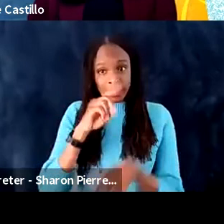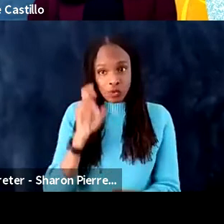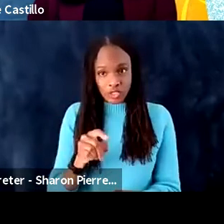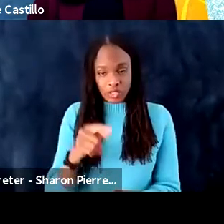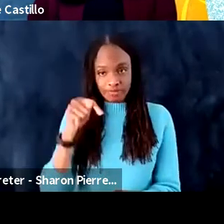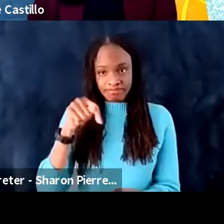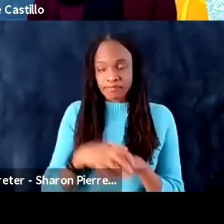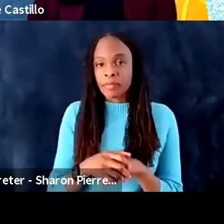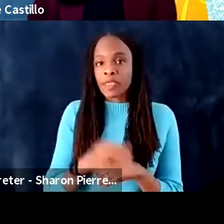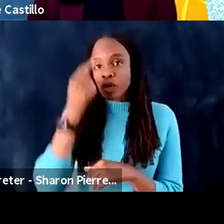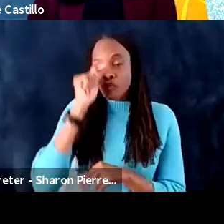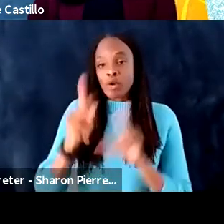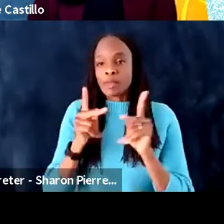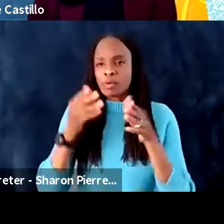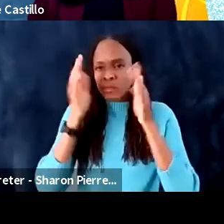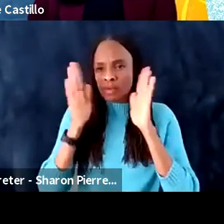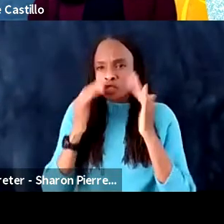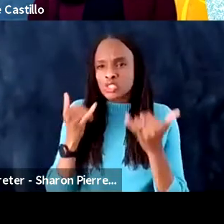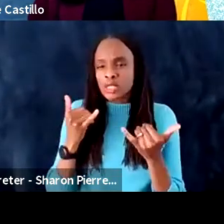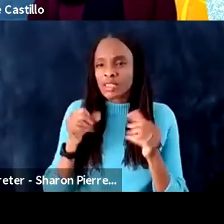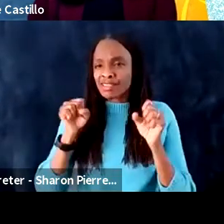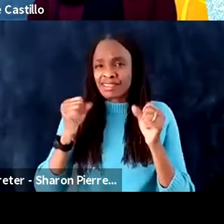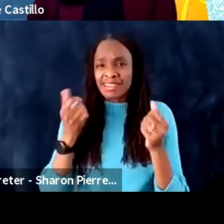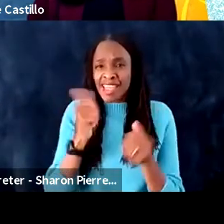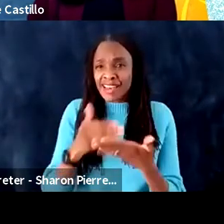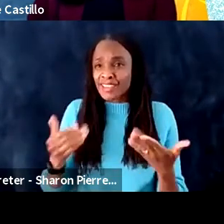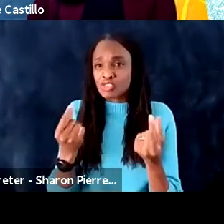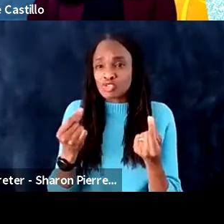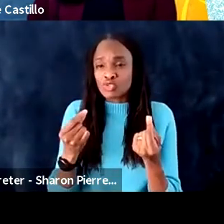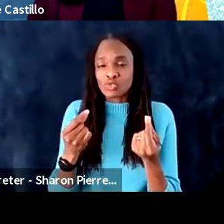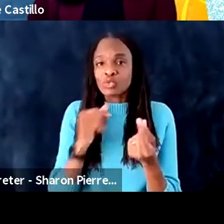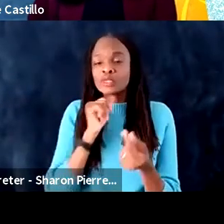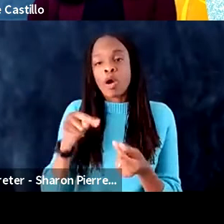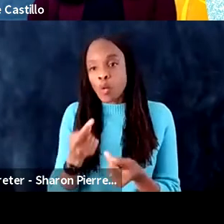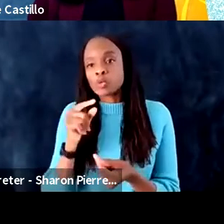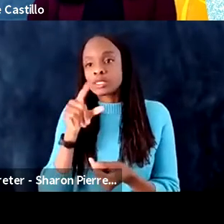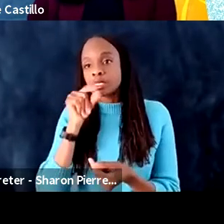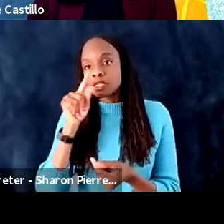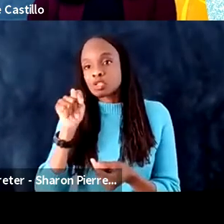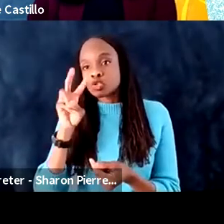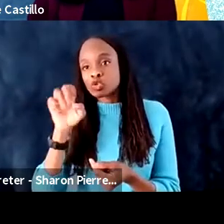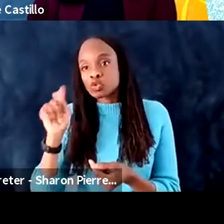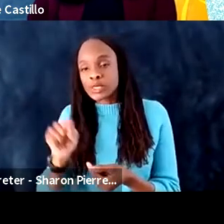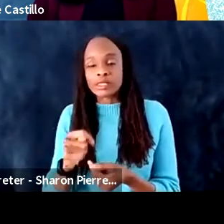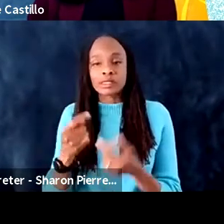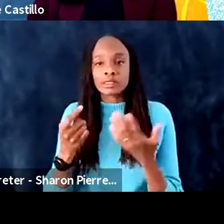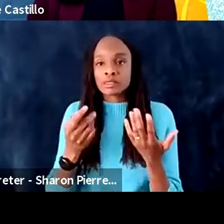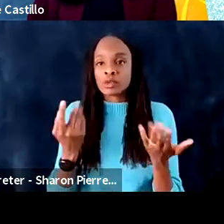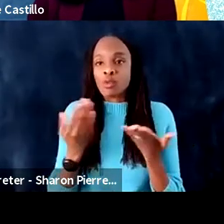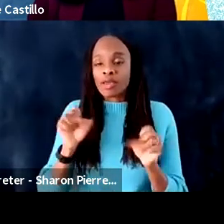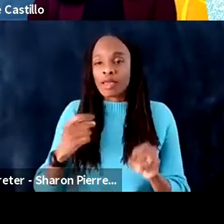that the people listening today can do beyond retweeting, beyond signing a petition, that can actually help your members today?